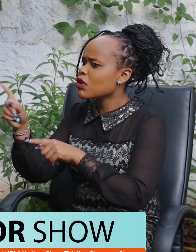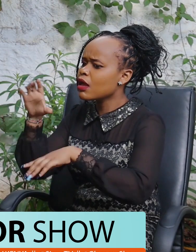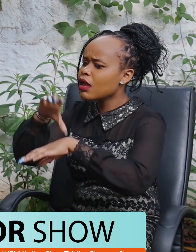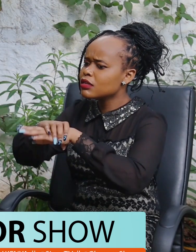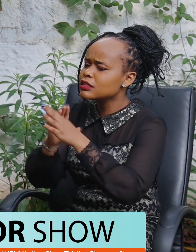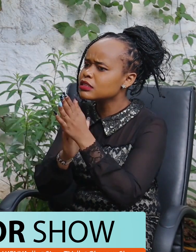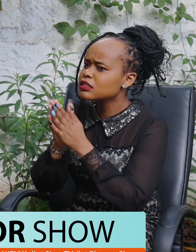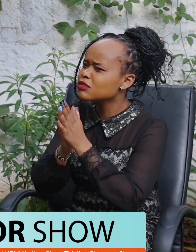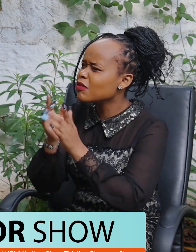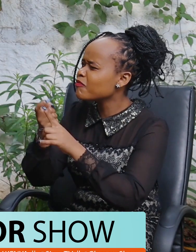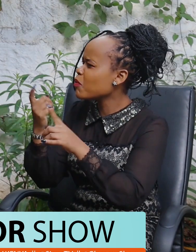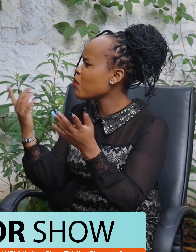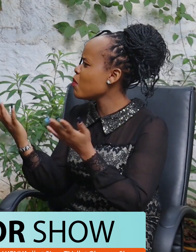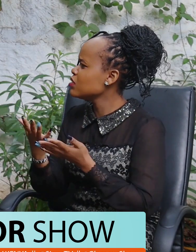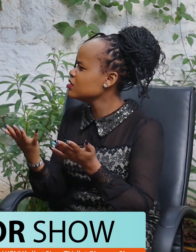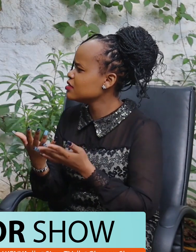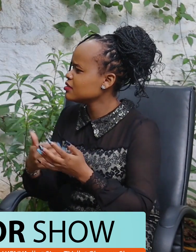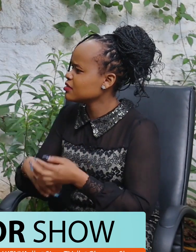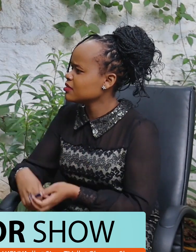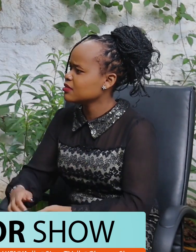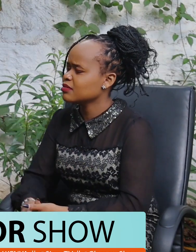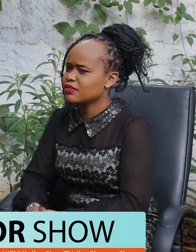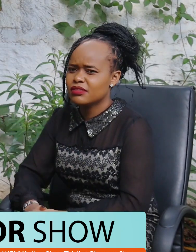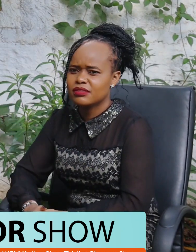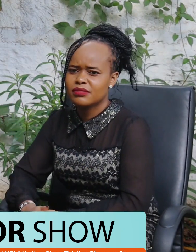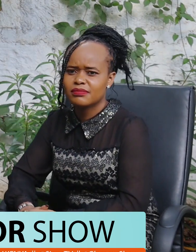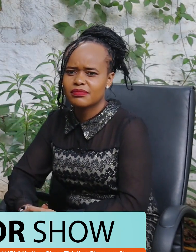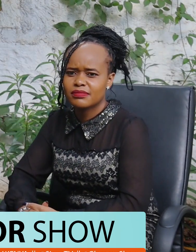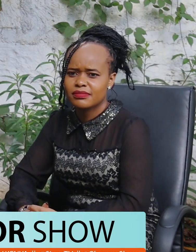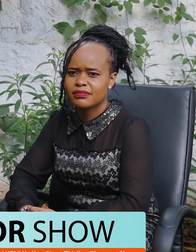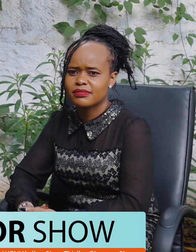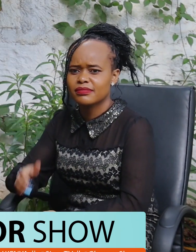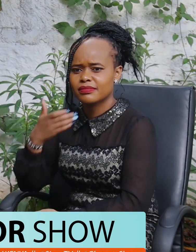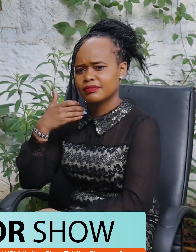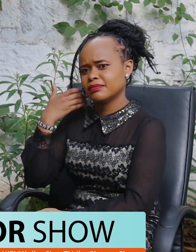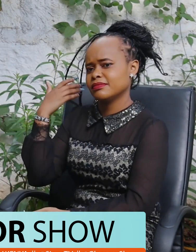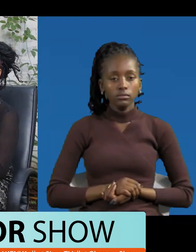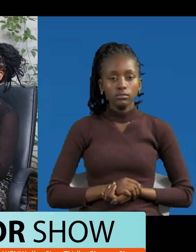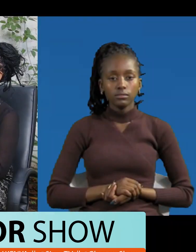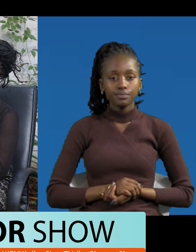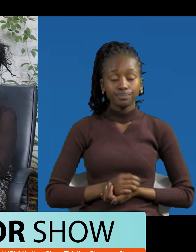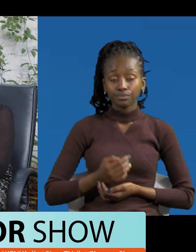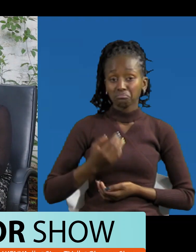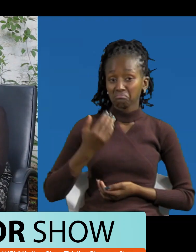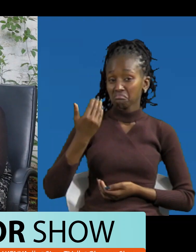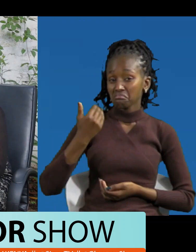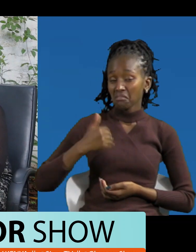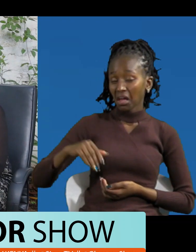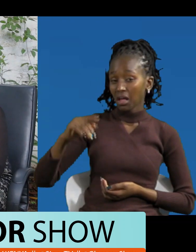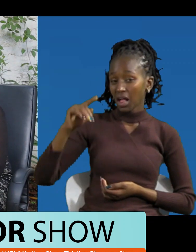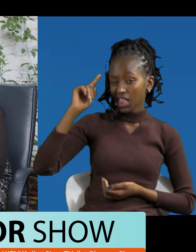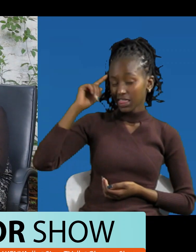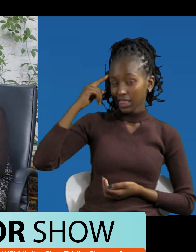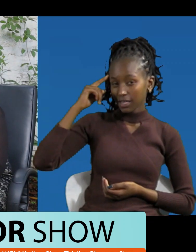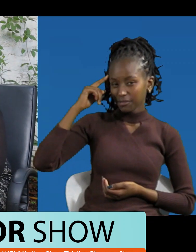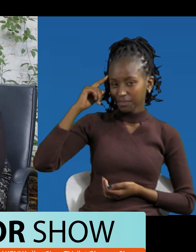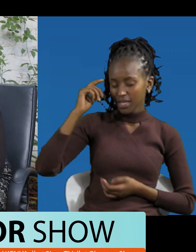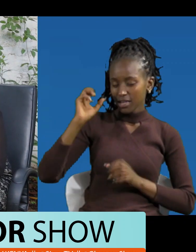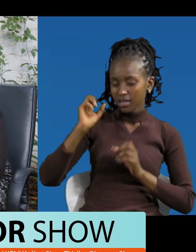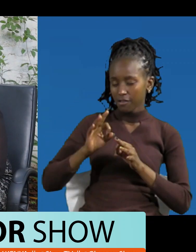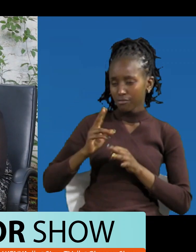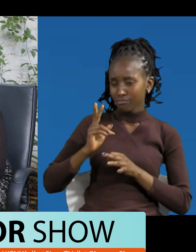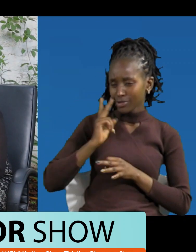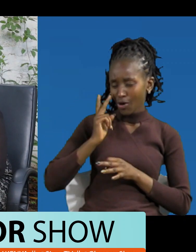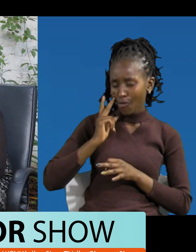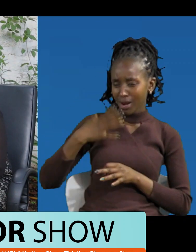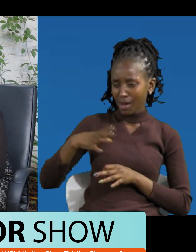you start doing makeup and how did you start doing it? Na hiyo motivation ilitoka wapi? I think I just love seeing people beautiful.